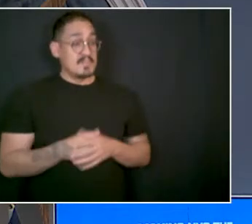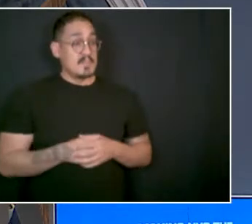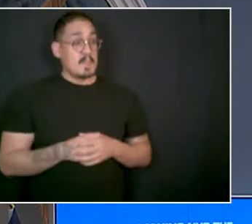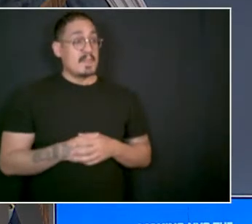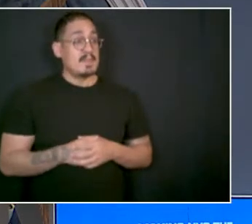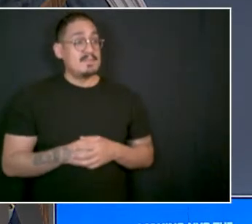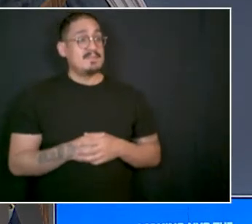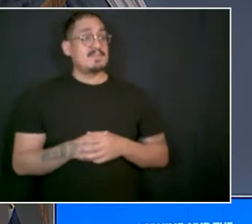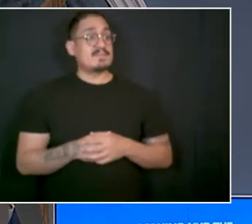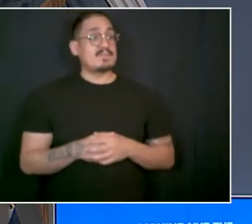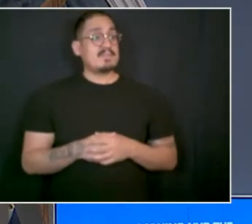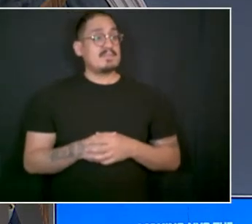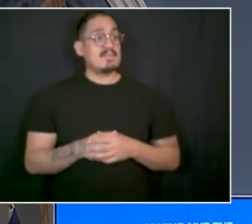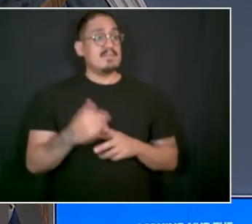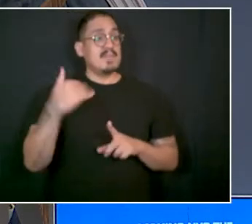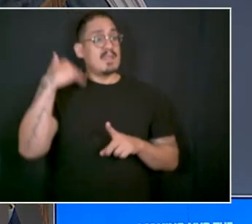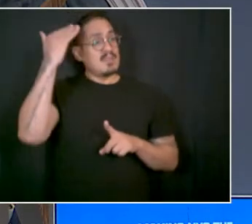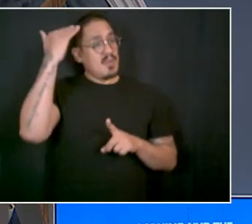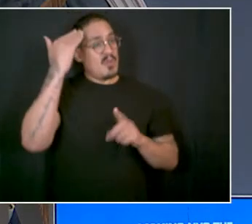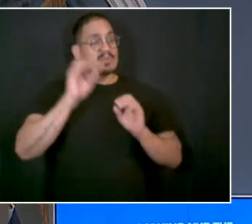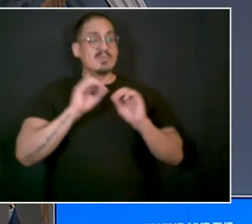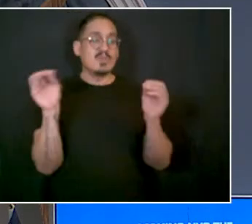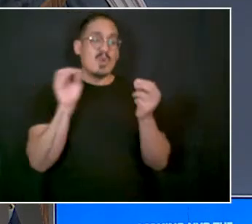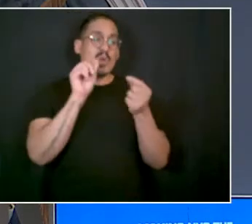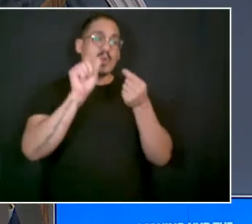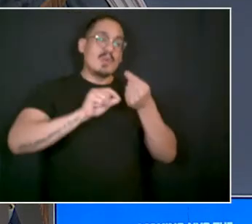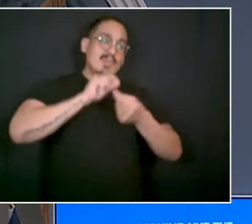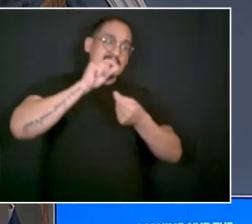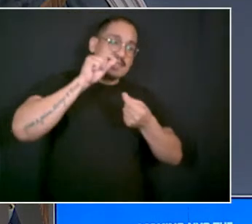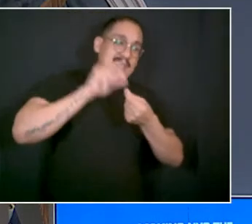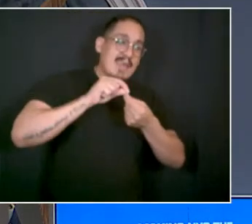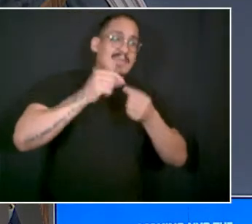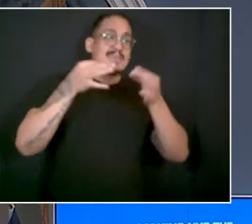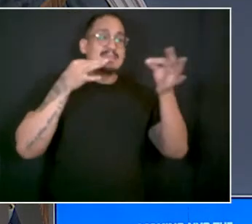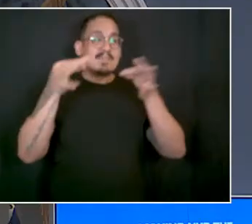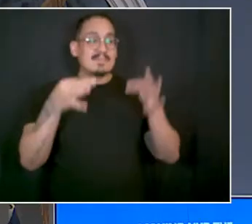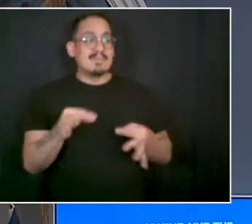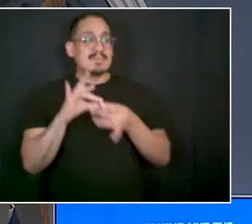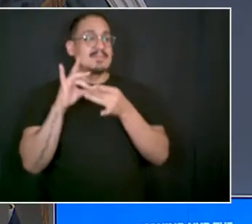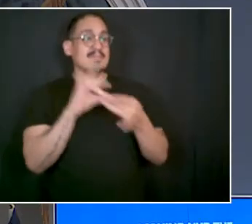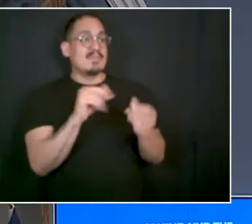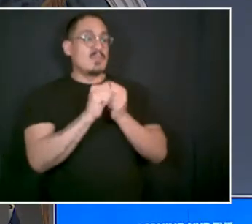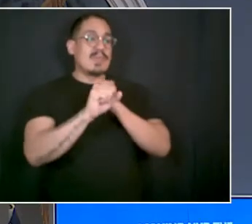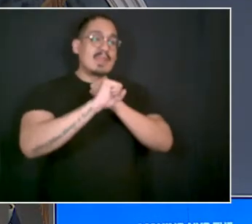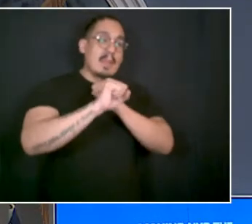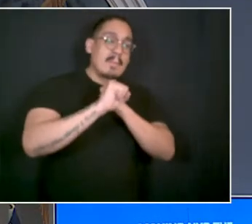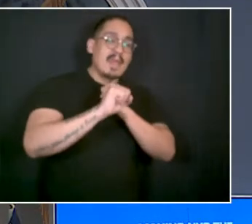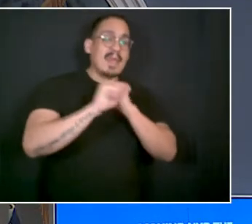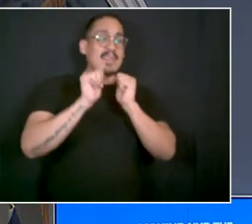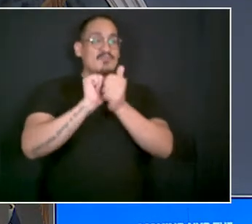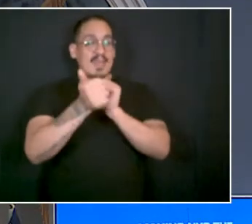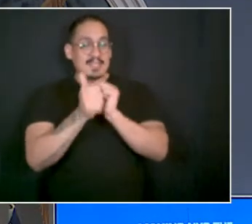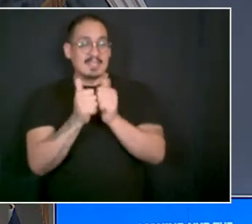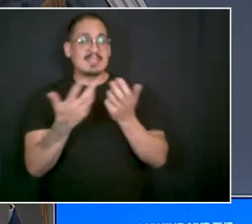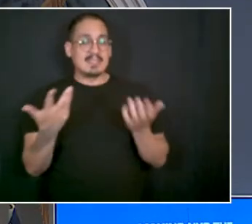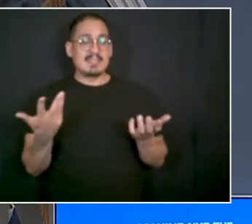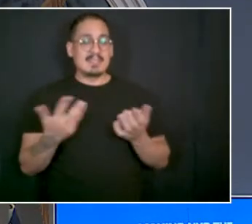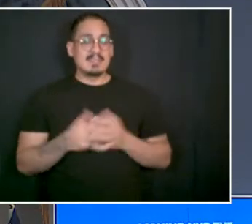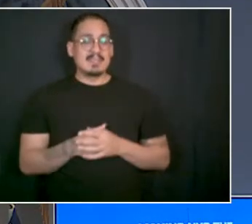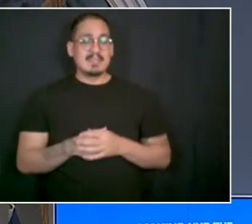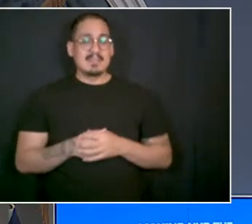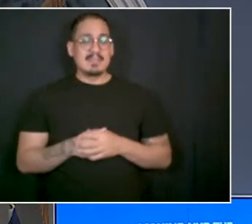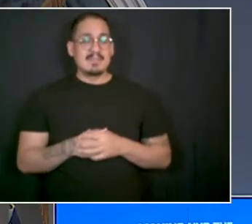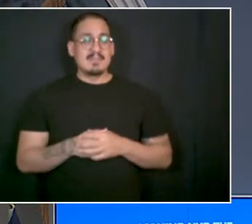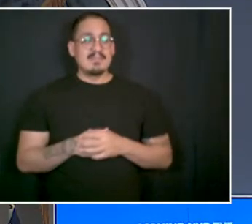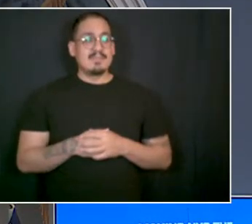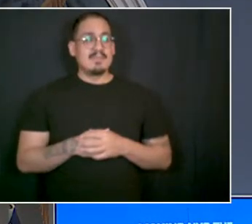the campaign trail is, but are you going to be releasing new platforms? Is this something like you're going to do like a rollout? Like,